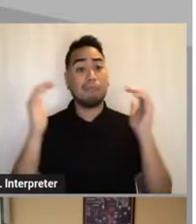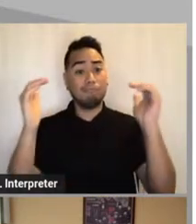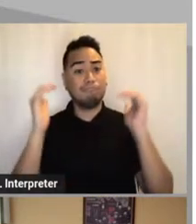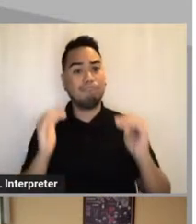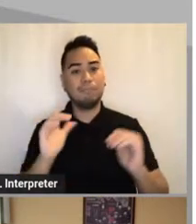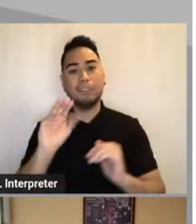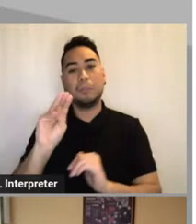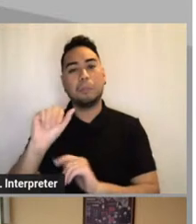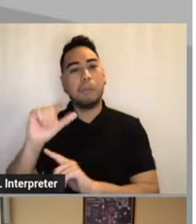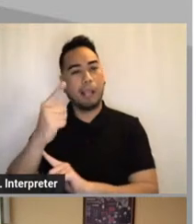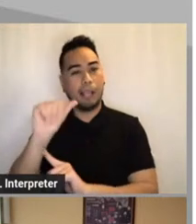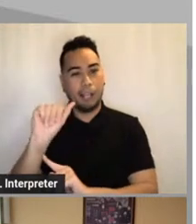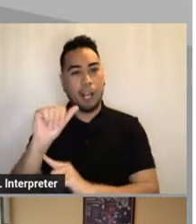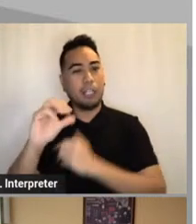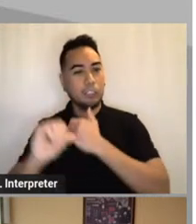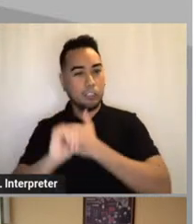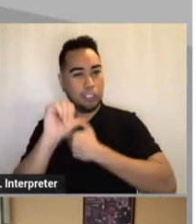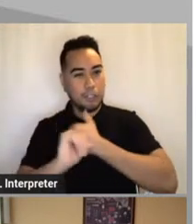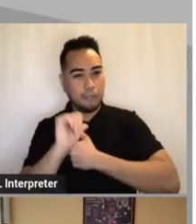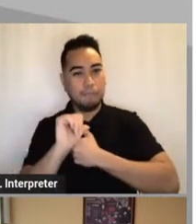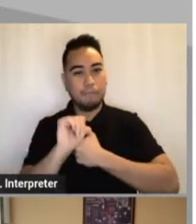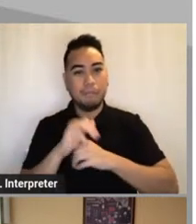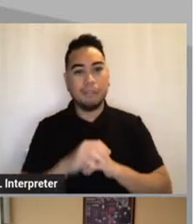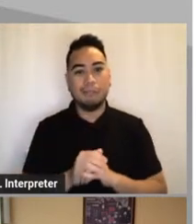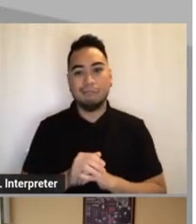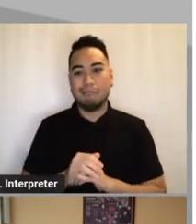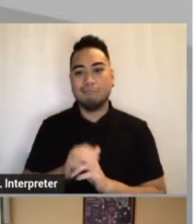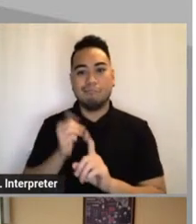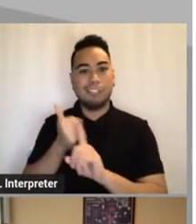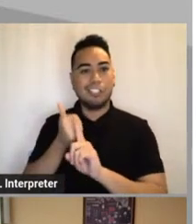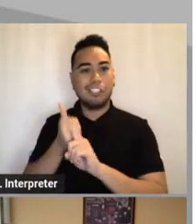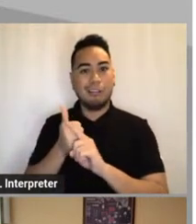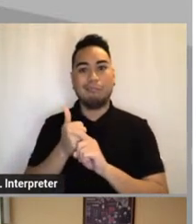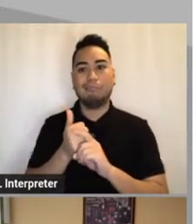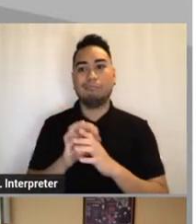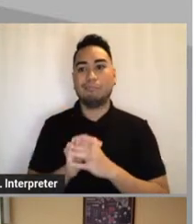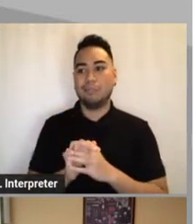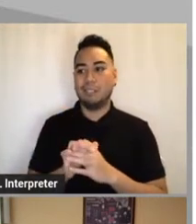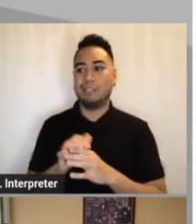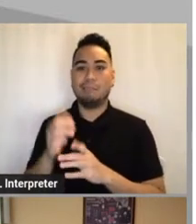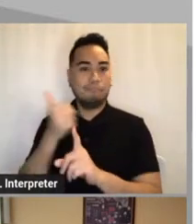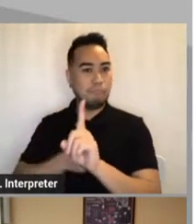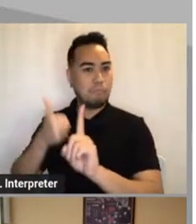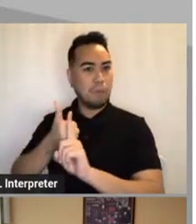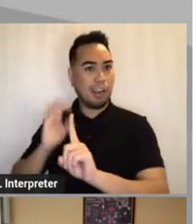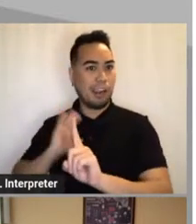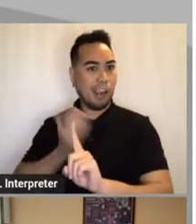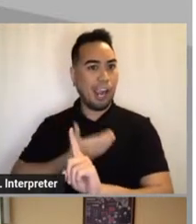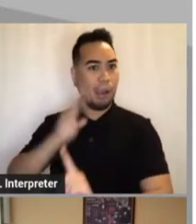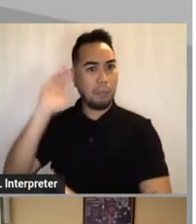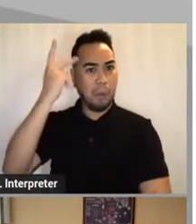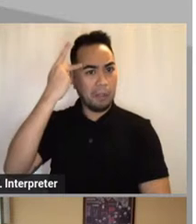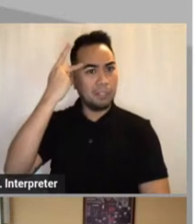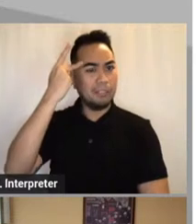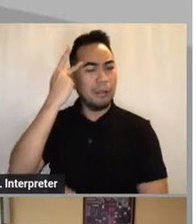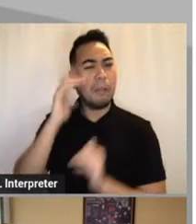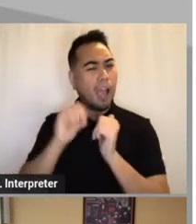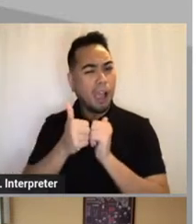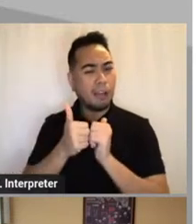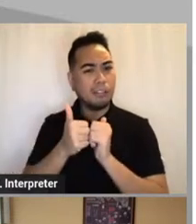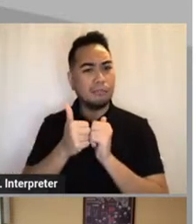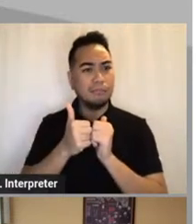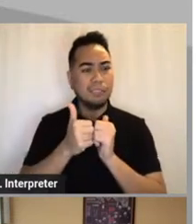danger. MAGA is the main dynamic shaping our politics today. It is authoritarian, it is